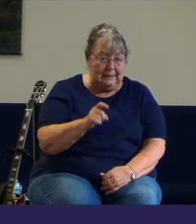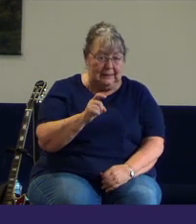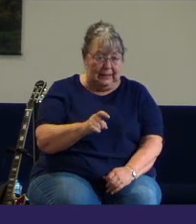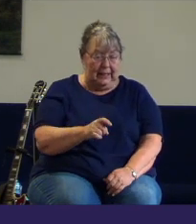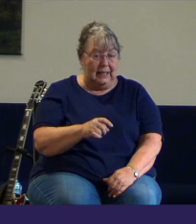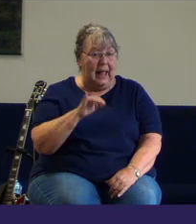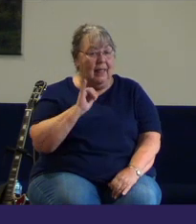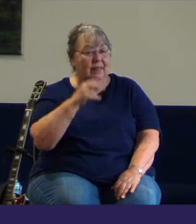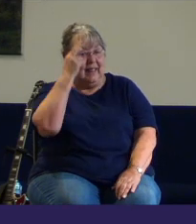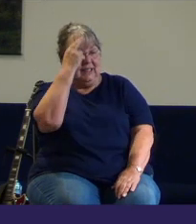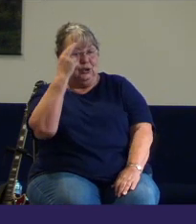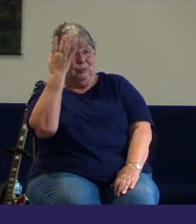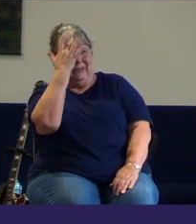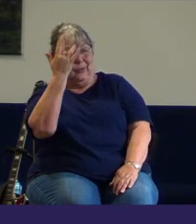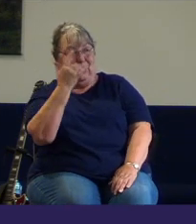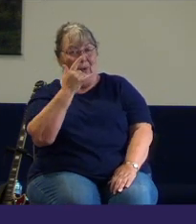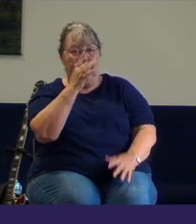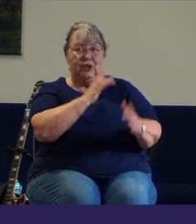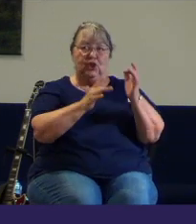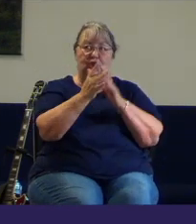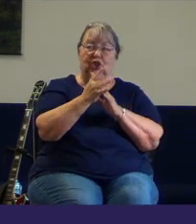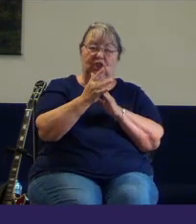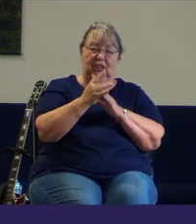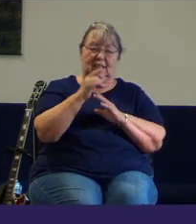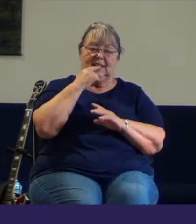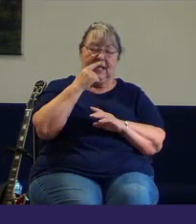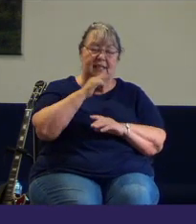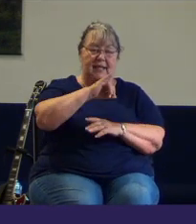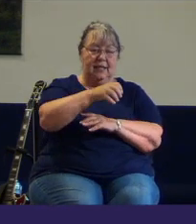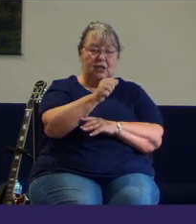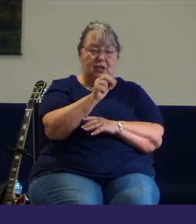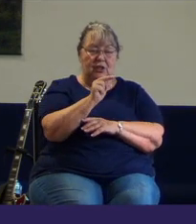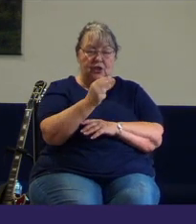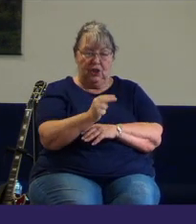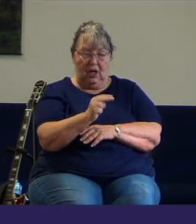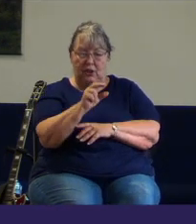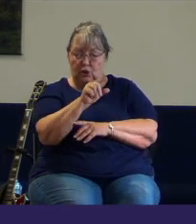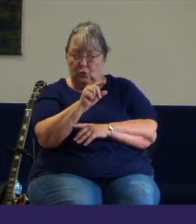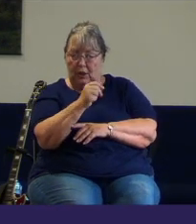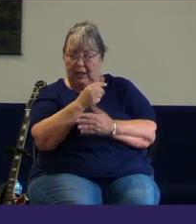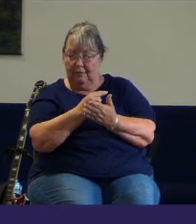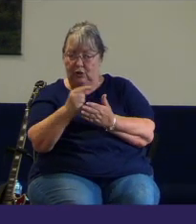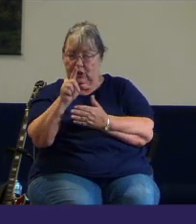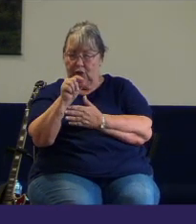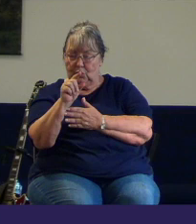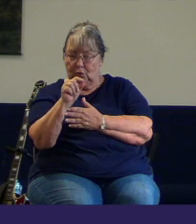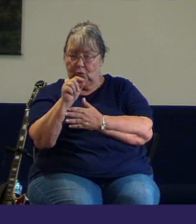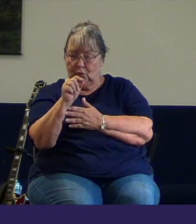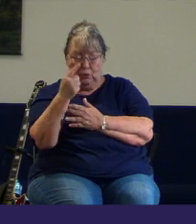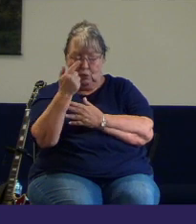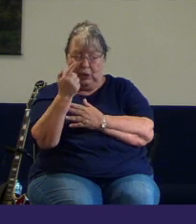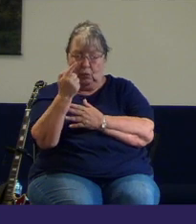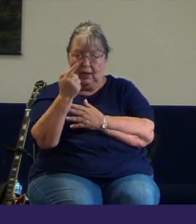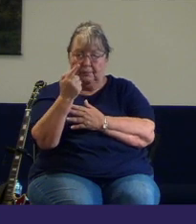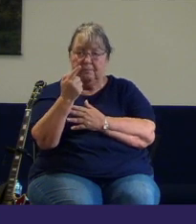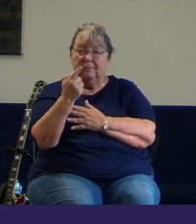the reason why Jesus said, as the Father sent me in John 20:21, so I am sending you. There's a need. And here's the